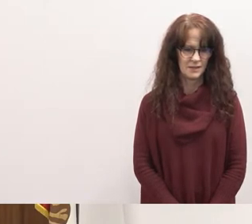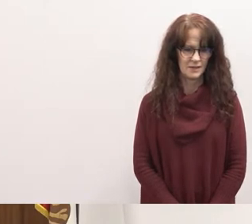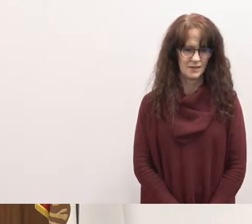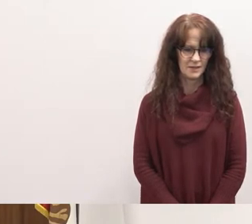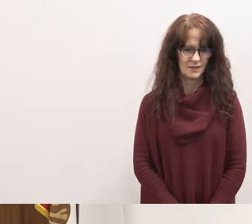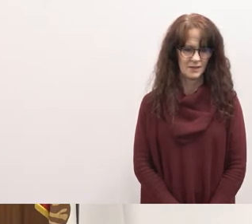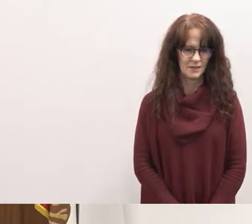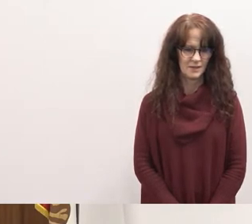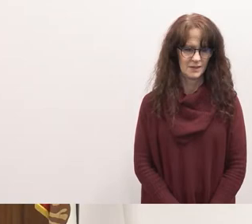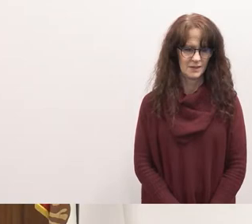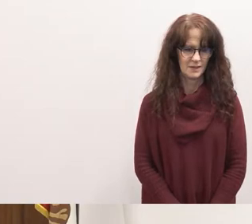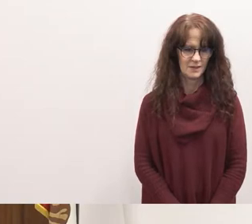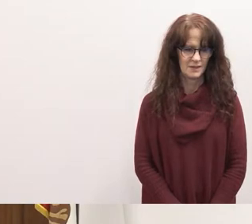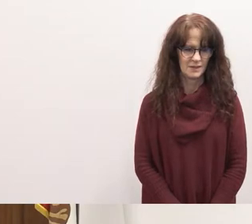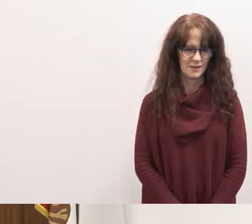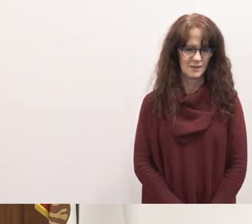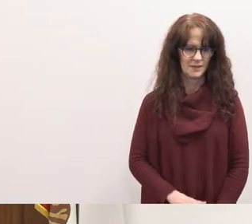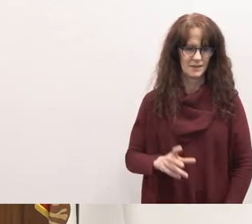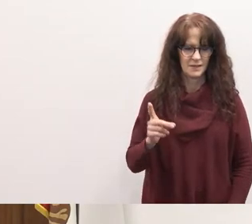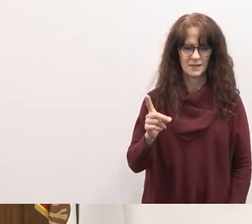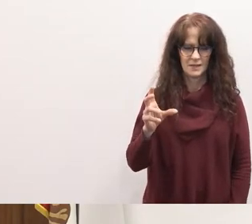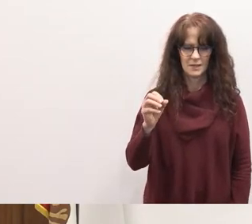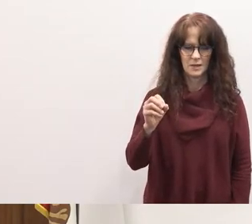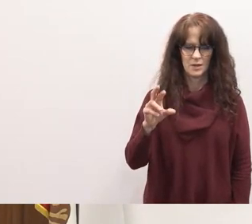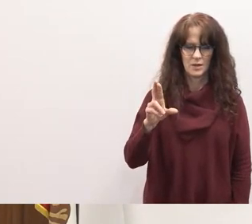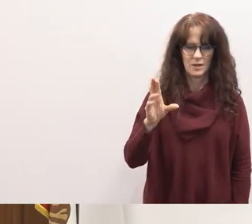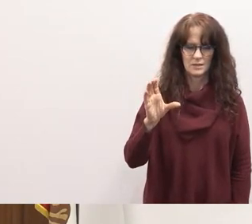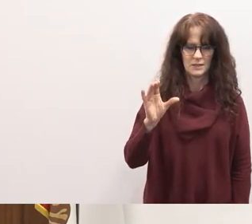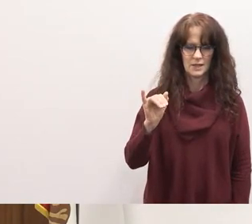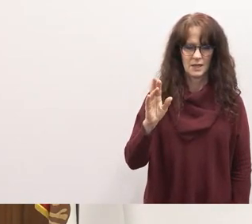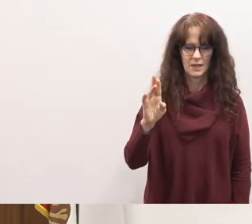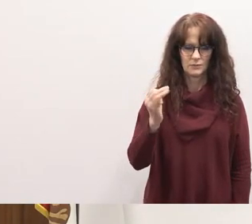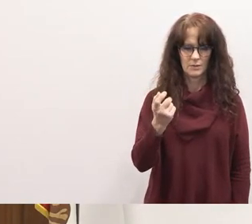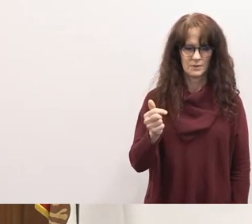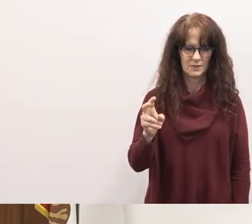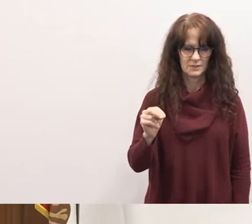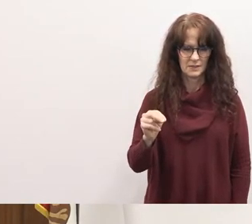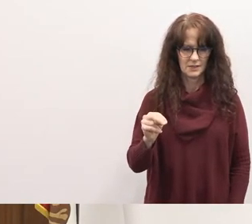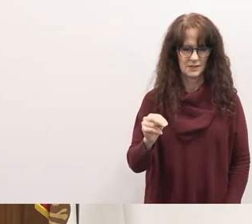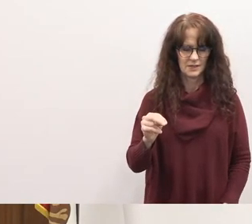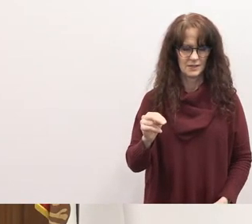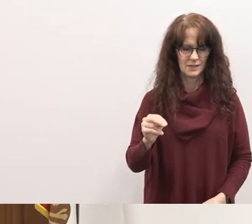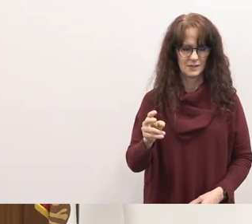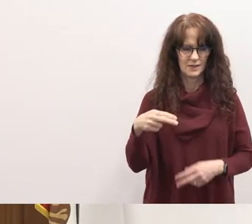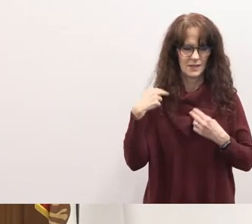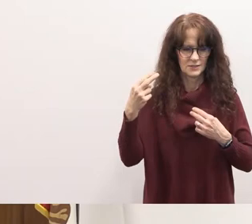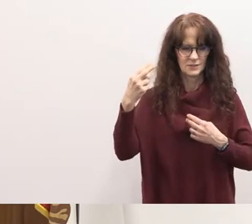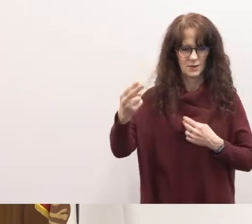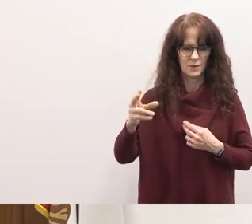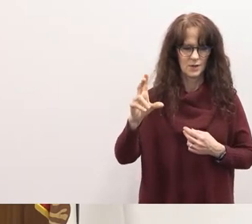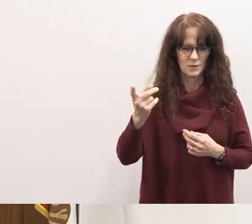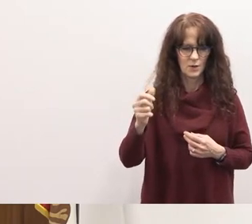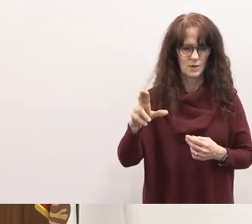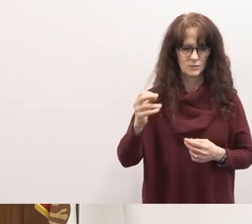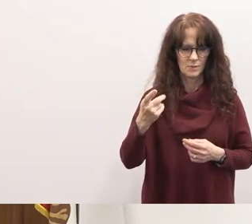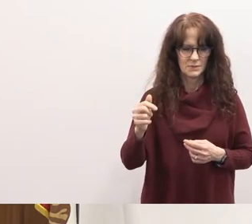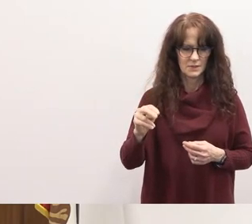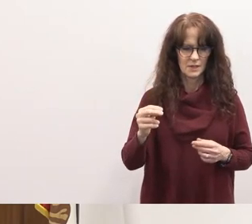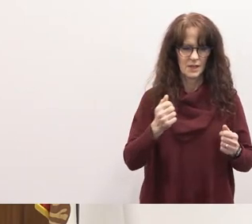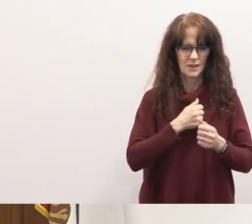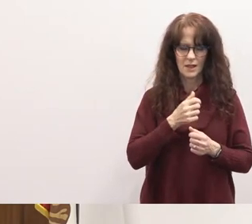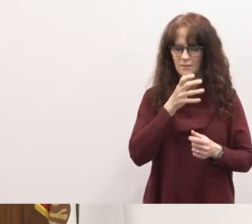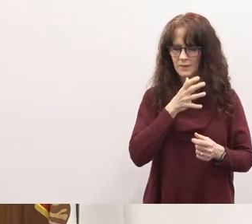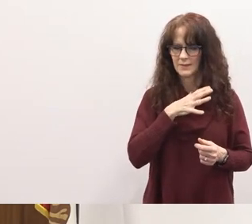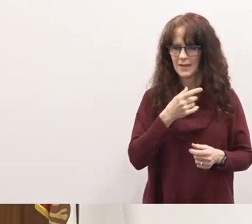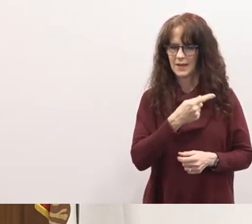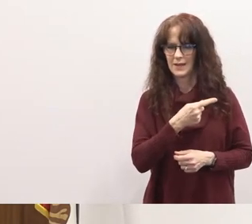Ms. Doris Robinson, will you stand? Yes, the legendary Ms. Doris Robinson. I love who this lady